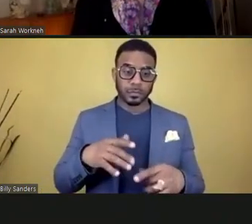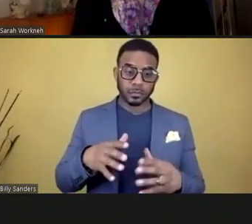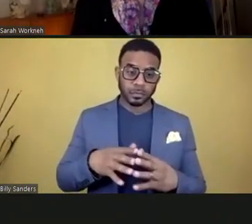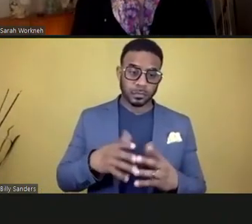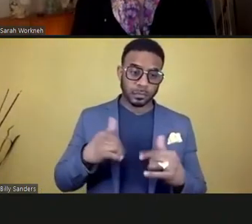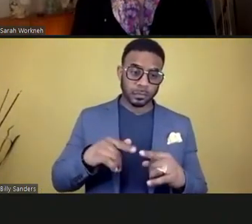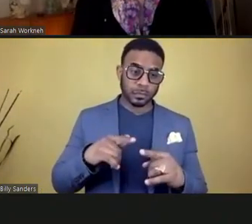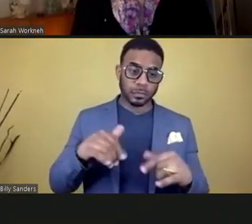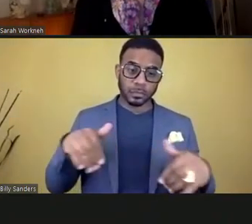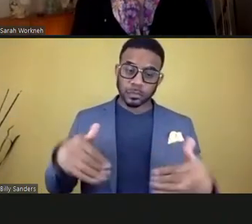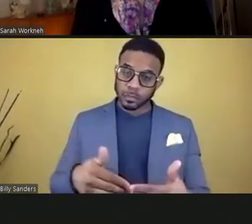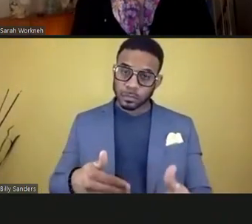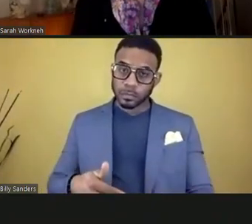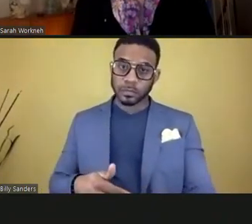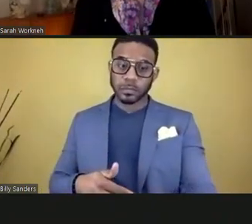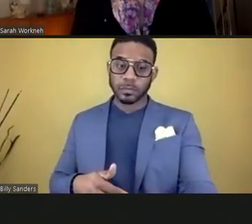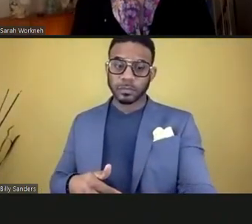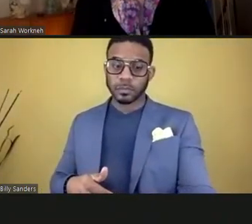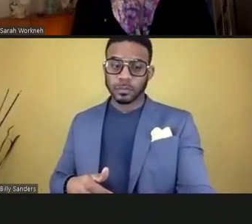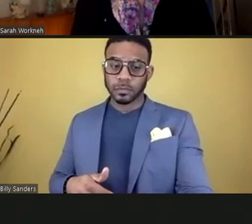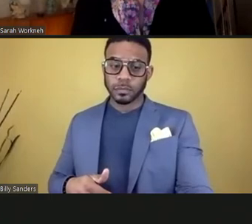during their introduction, is